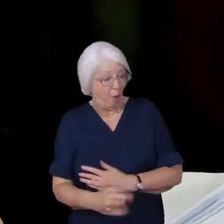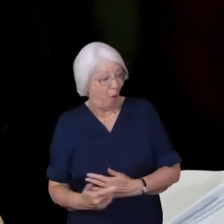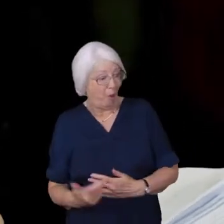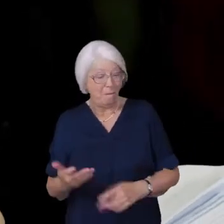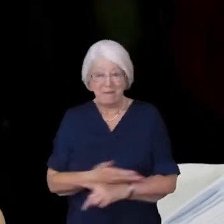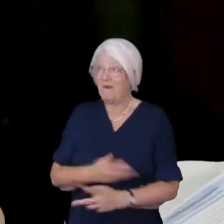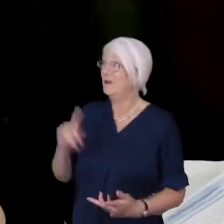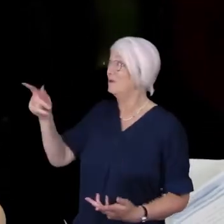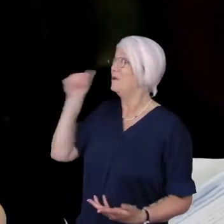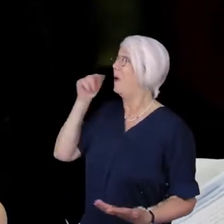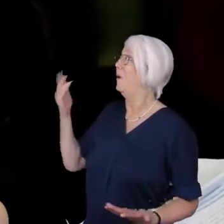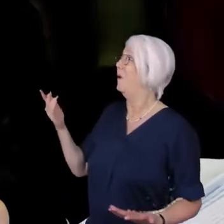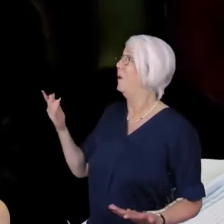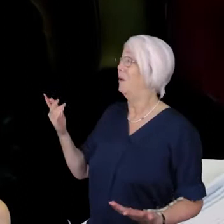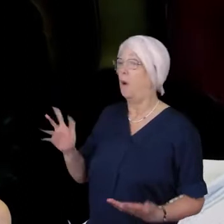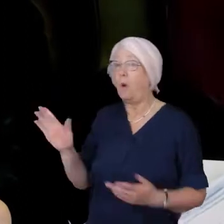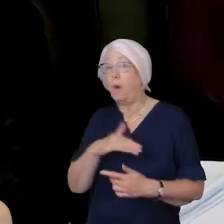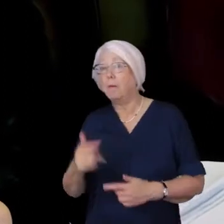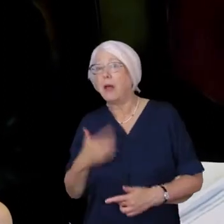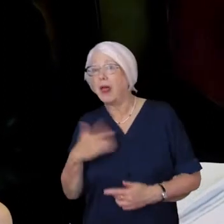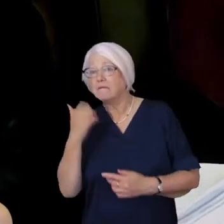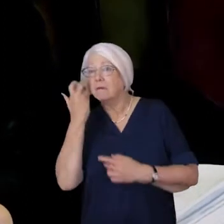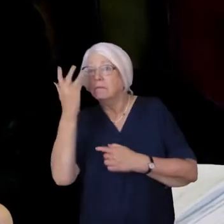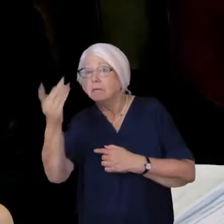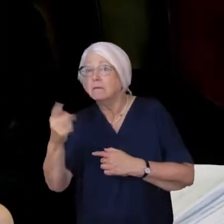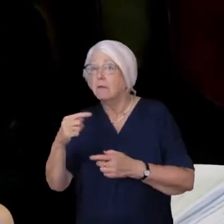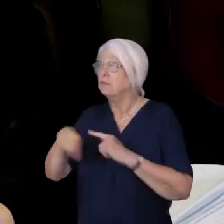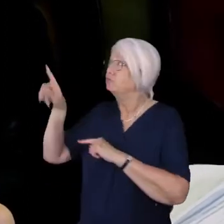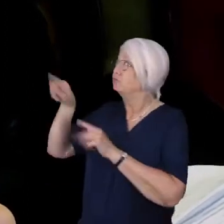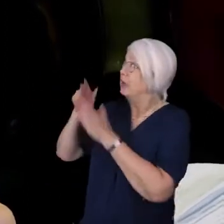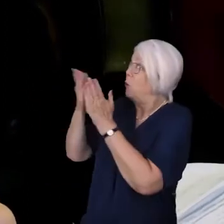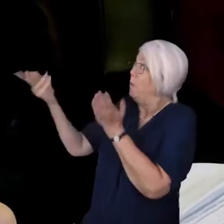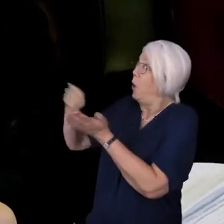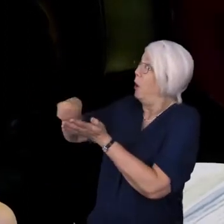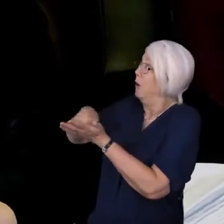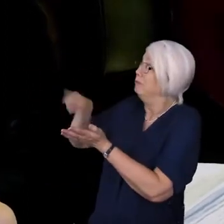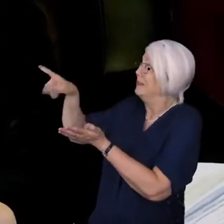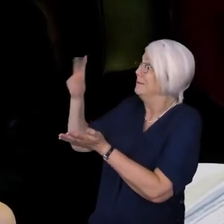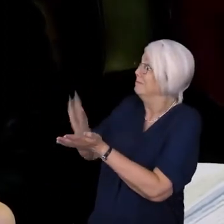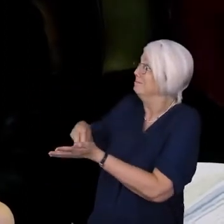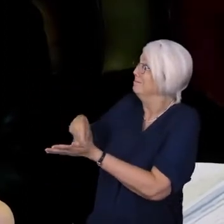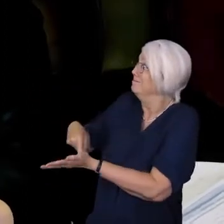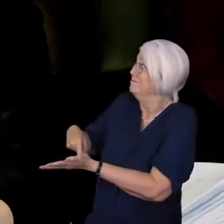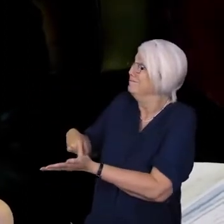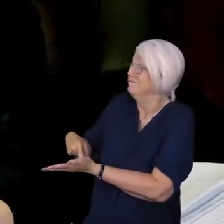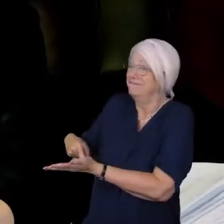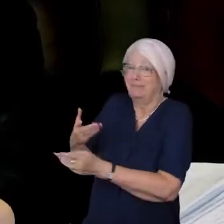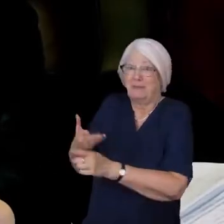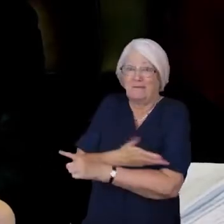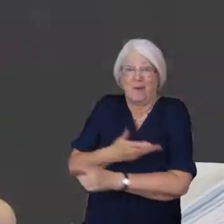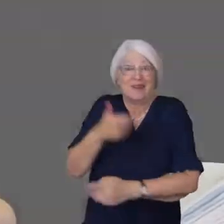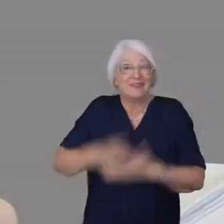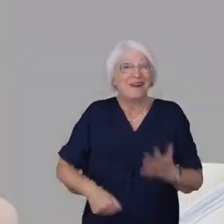Your eyes saw my informed body. All the days ordained for me were written in your book before one of them came to be. What